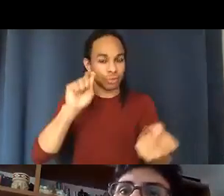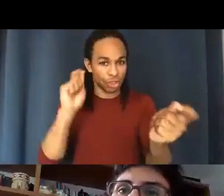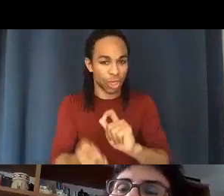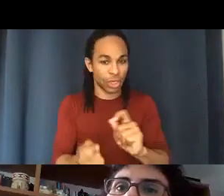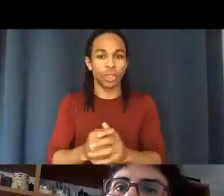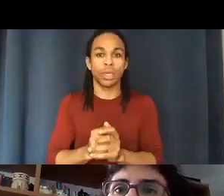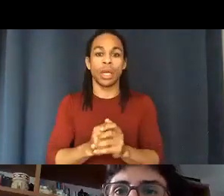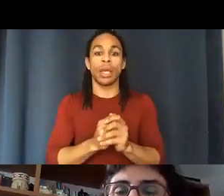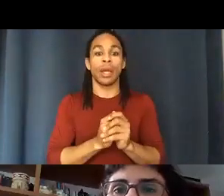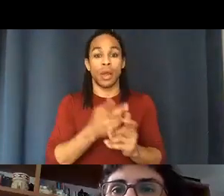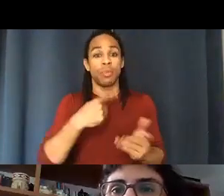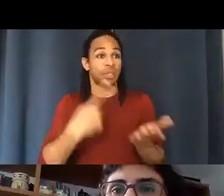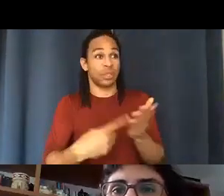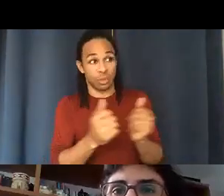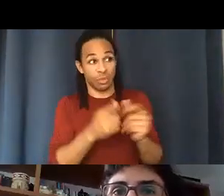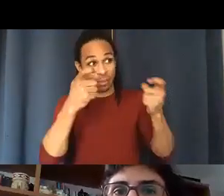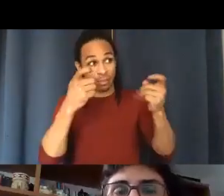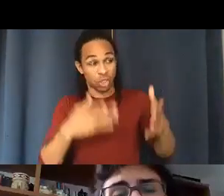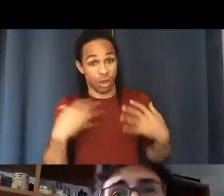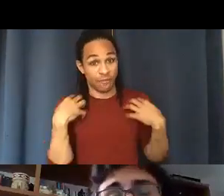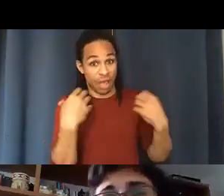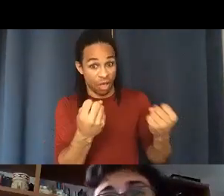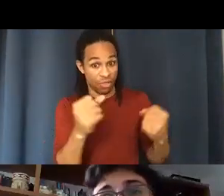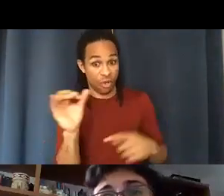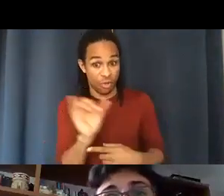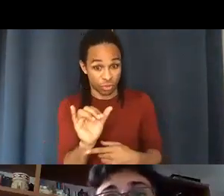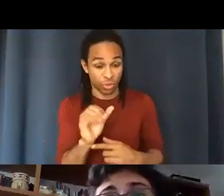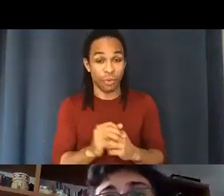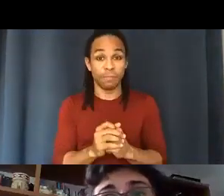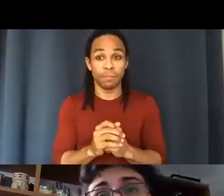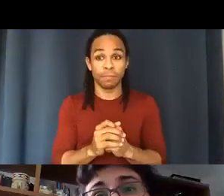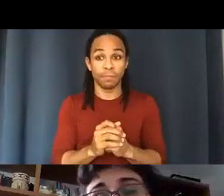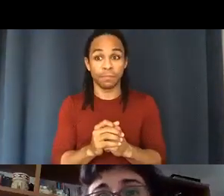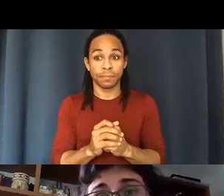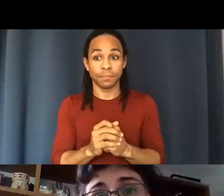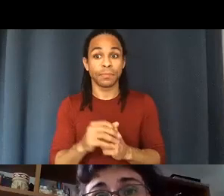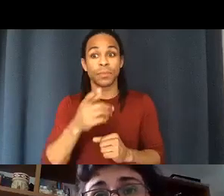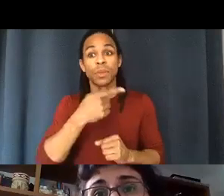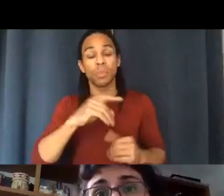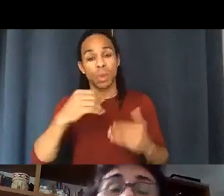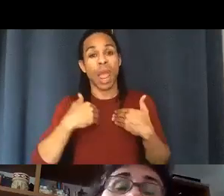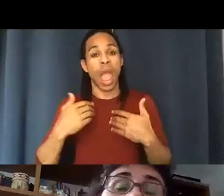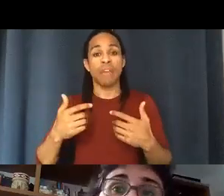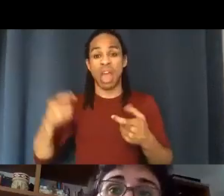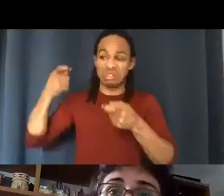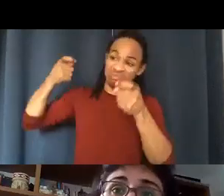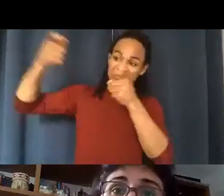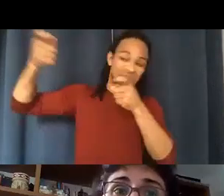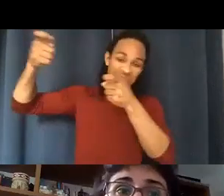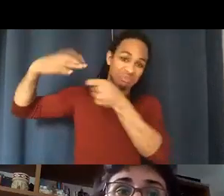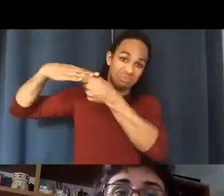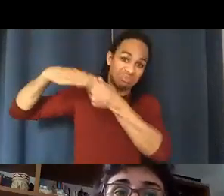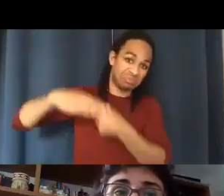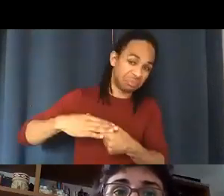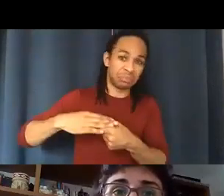in the context that we have an authoritarian manner of managing health policies,